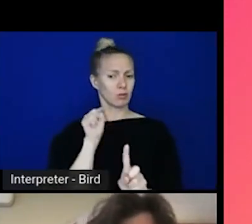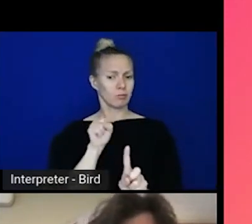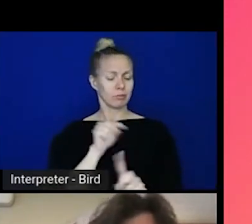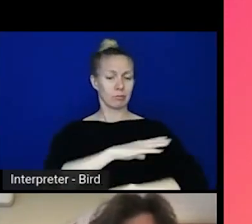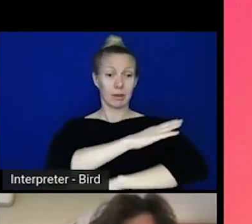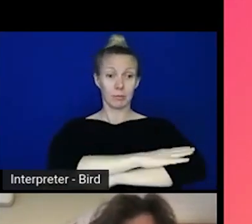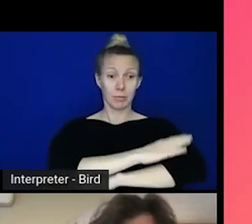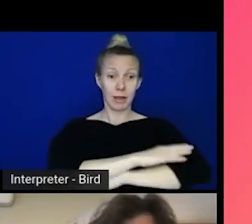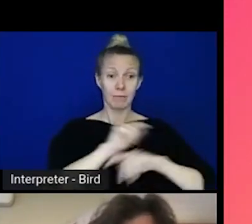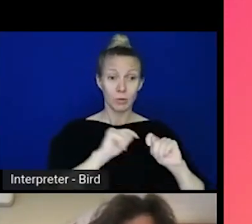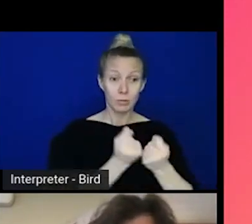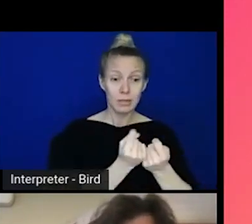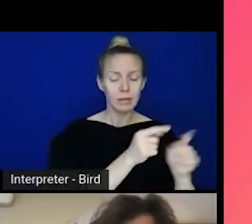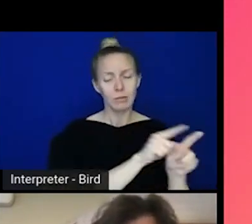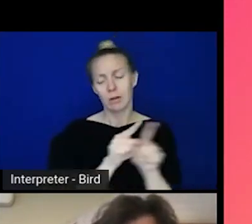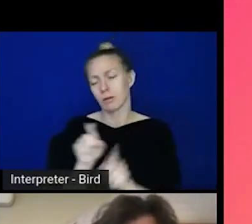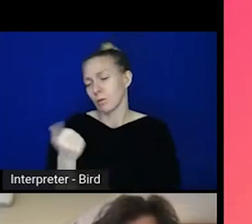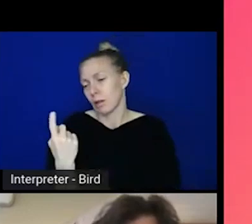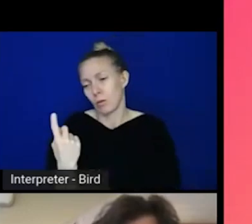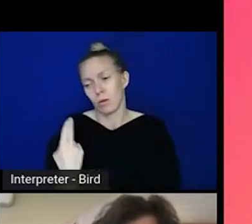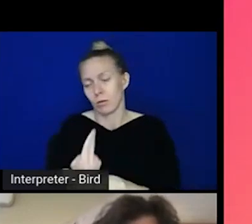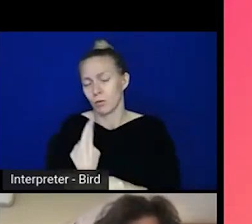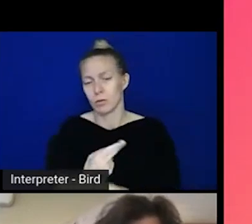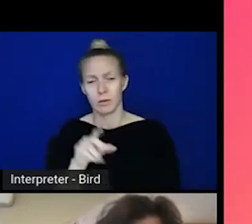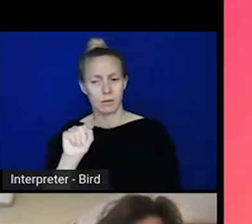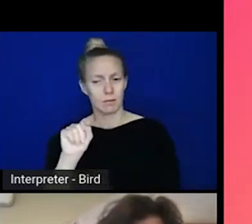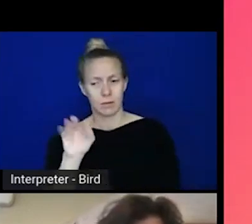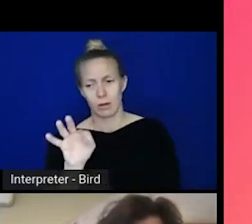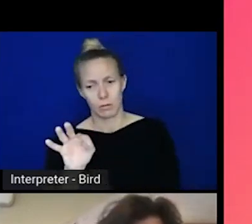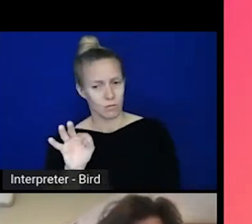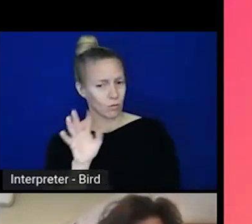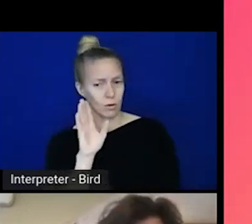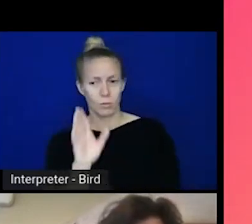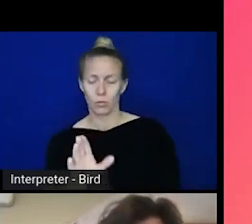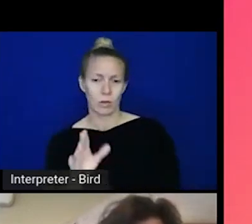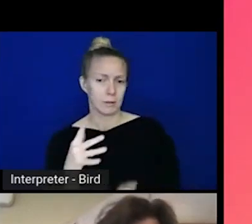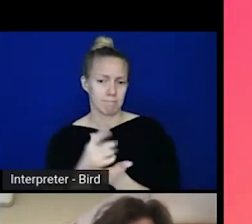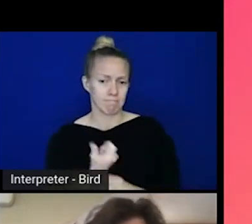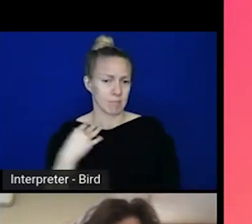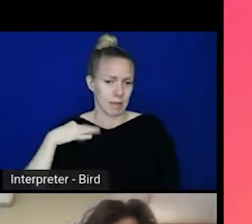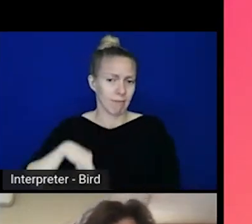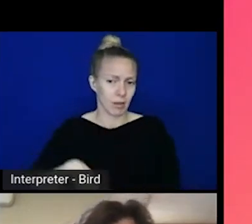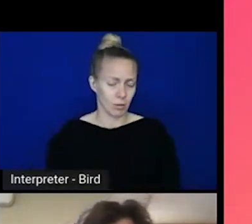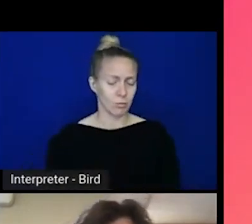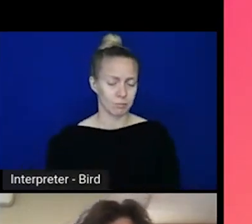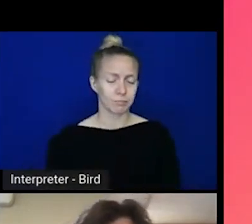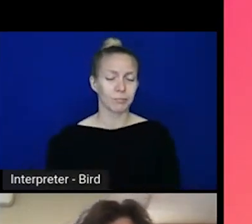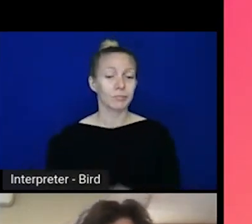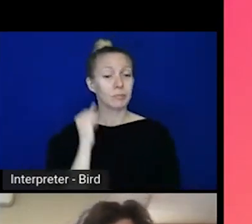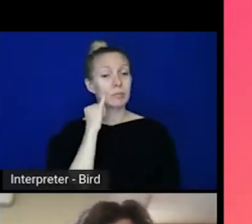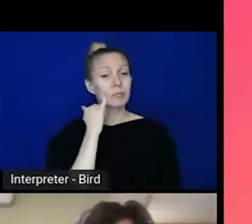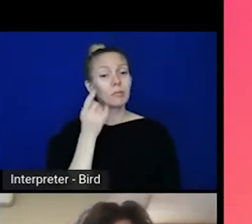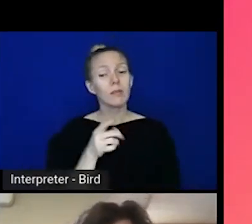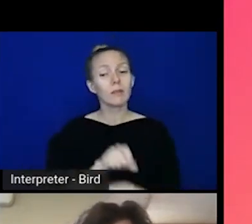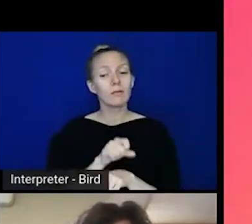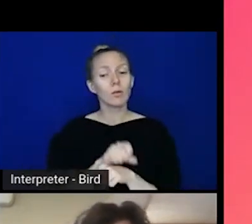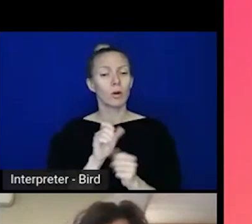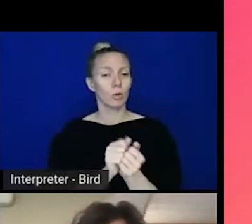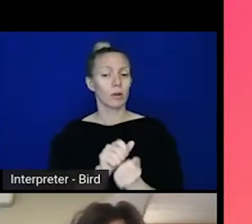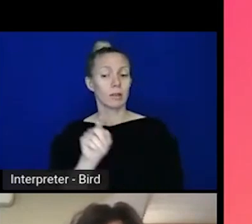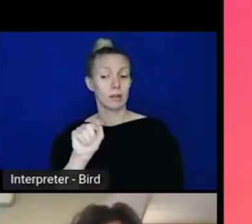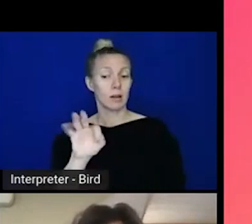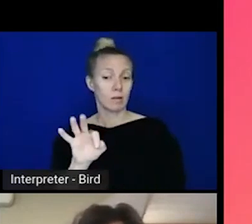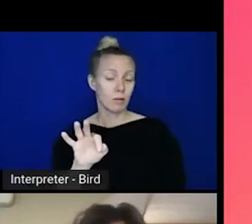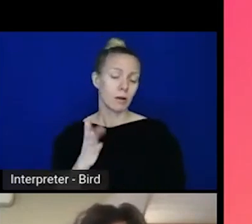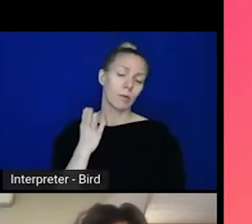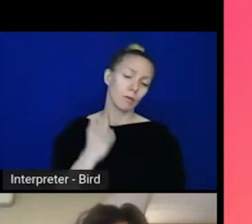using Terraform will find it valuable. And so if you've worked with Terraform, you've likely had to